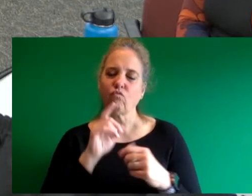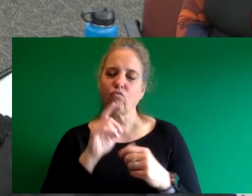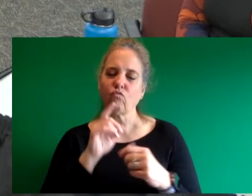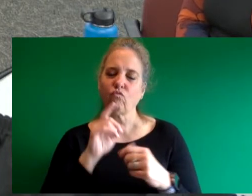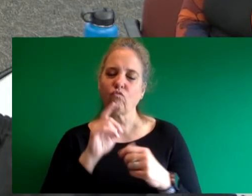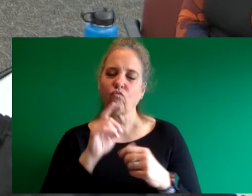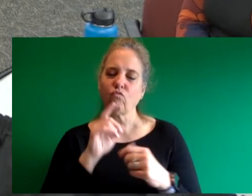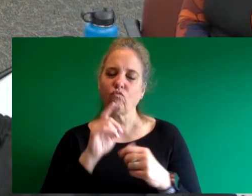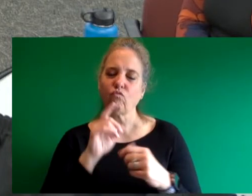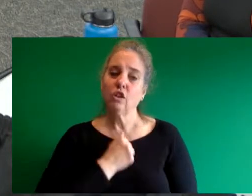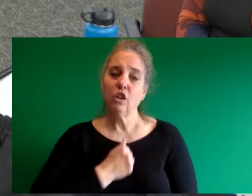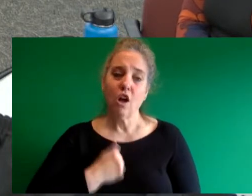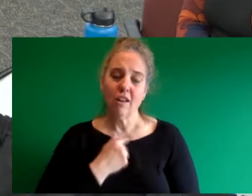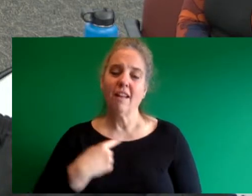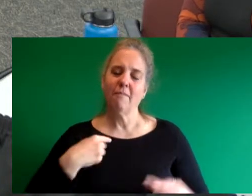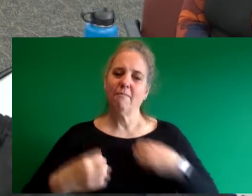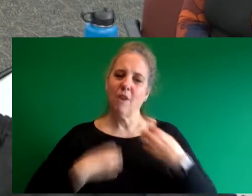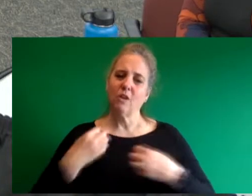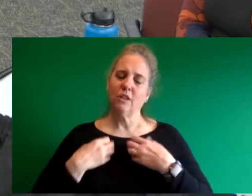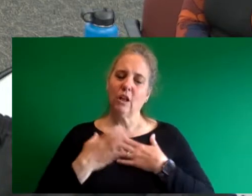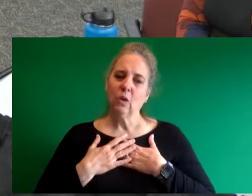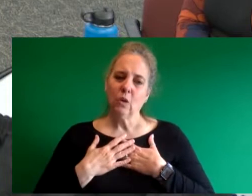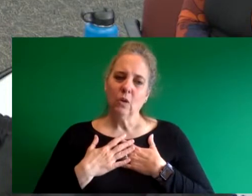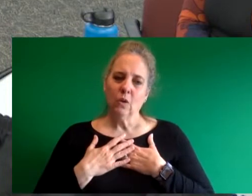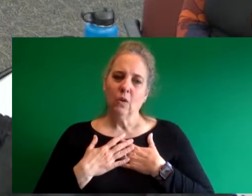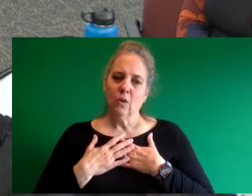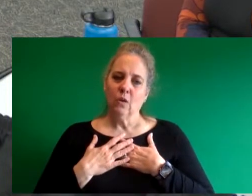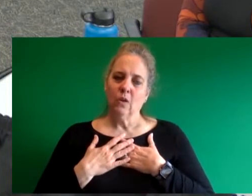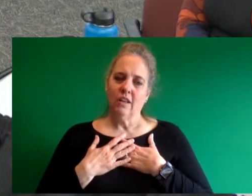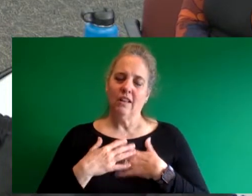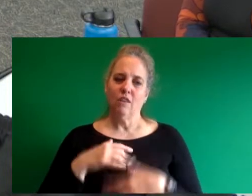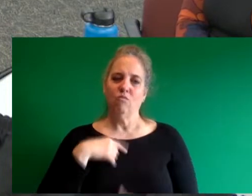I really appreciate Susan, Deanna,